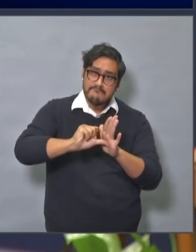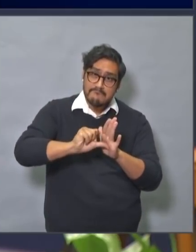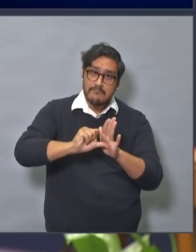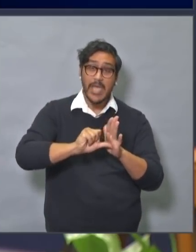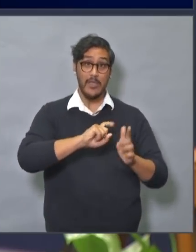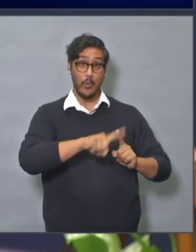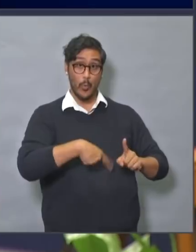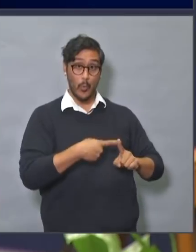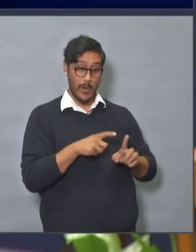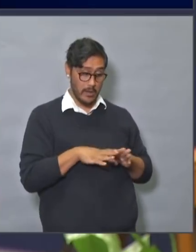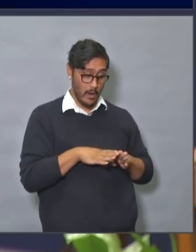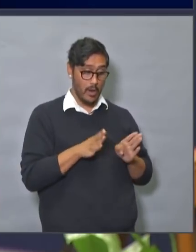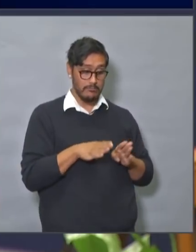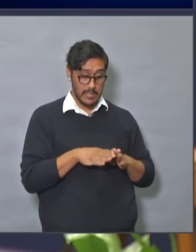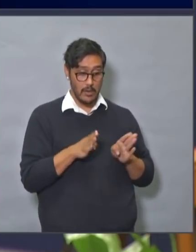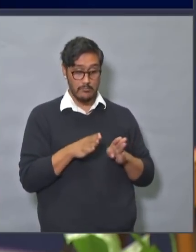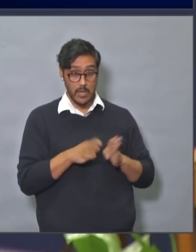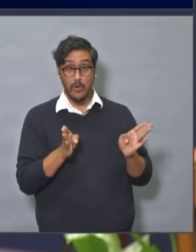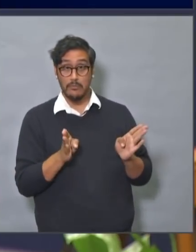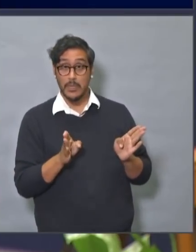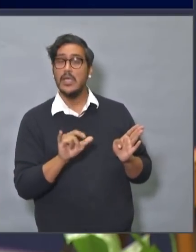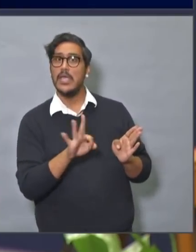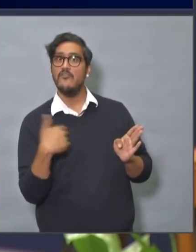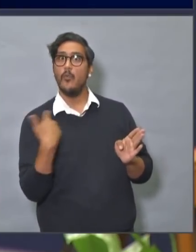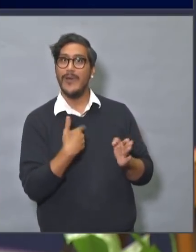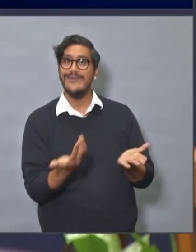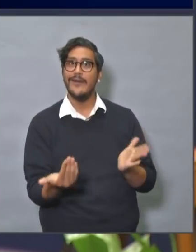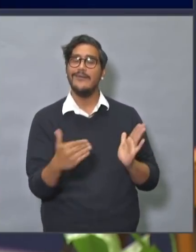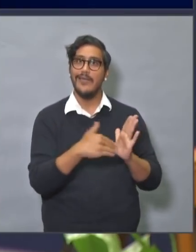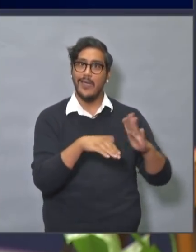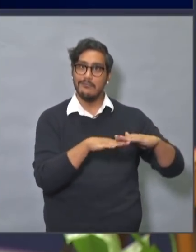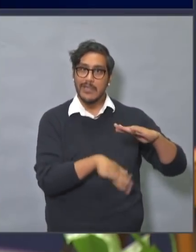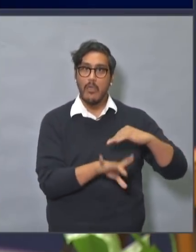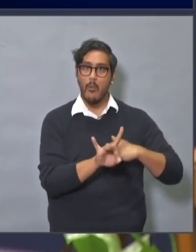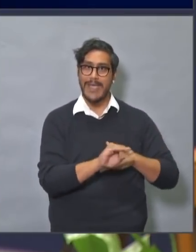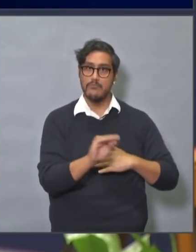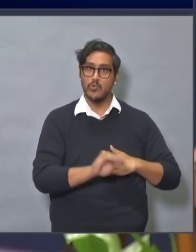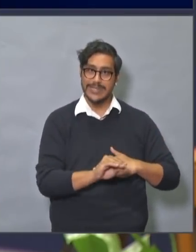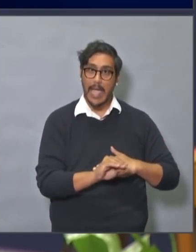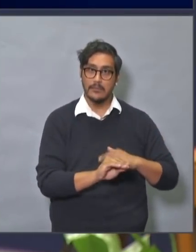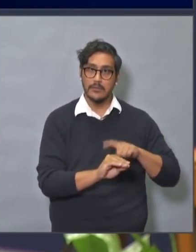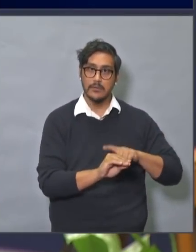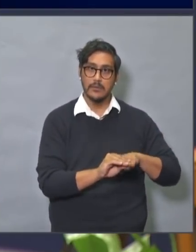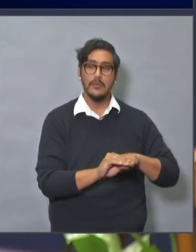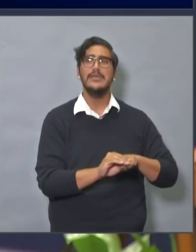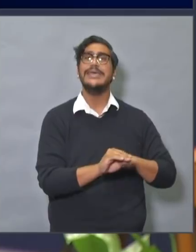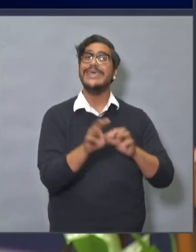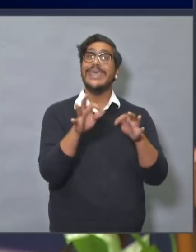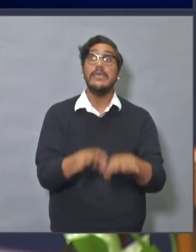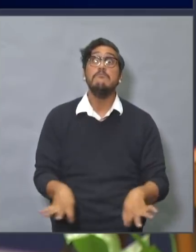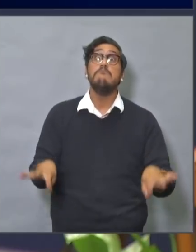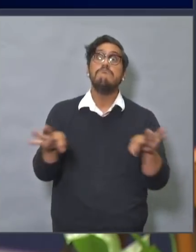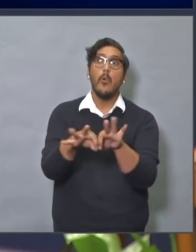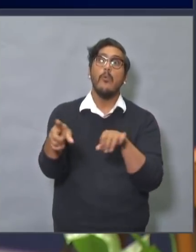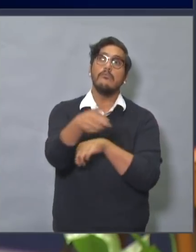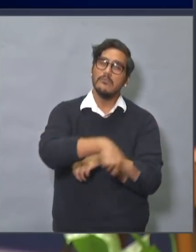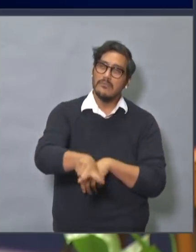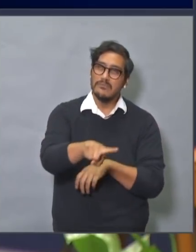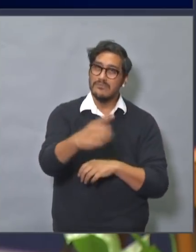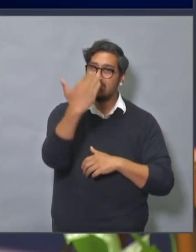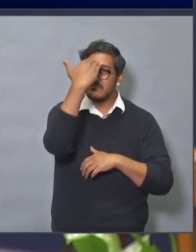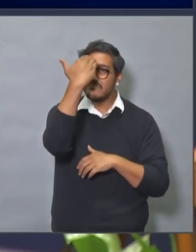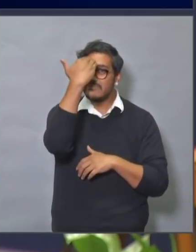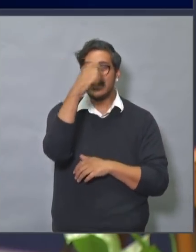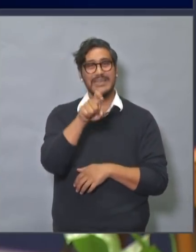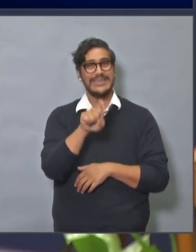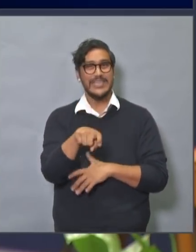reopen, if the numbers come down below the 8% as required by the state, that it's important for people to recognize that you need to